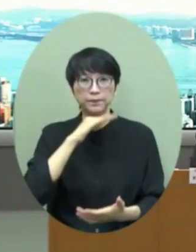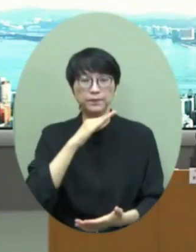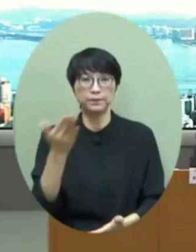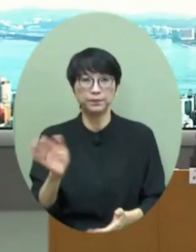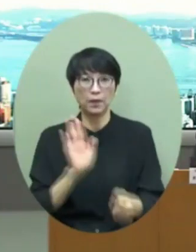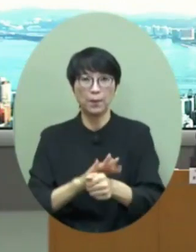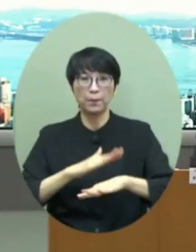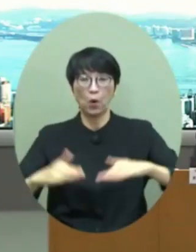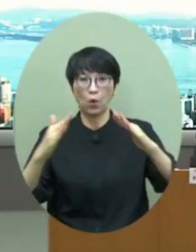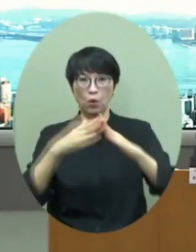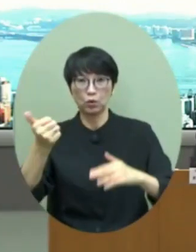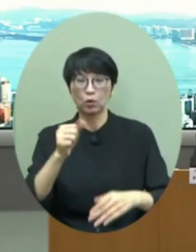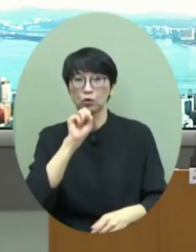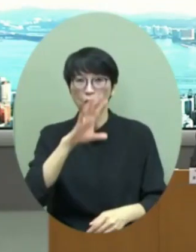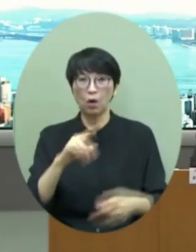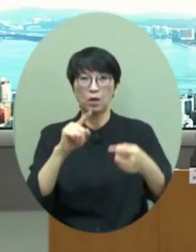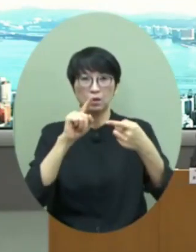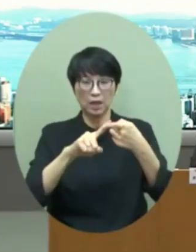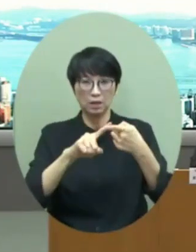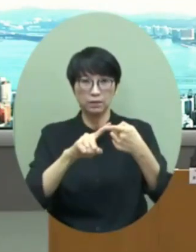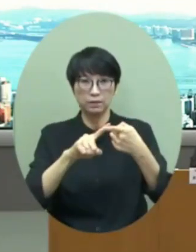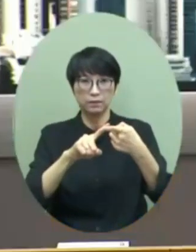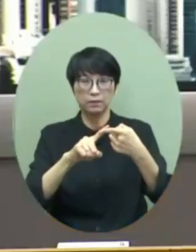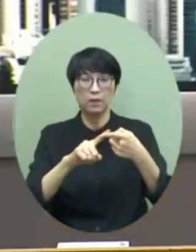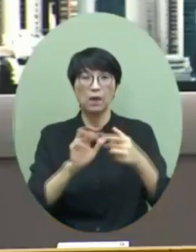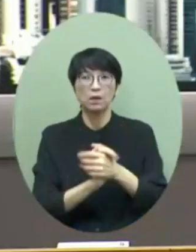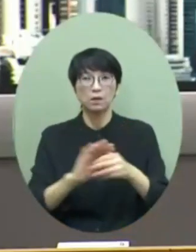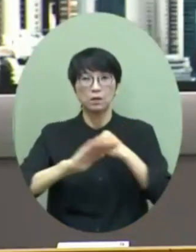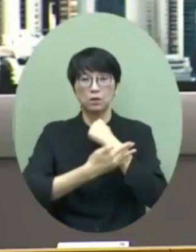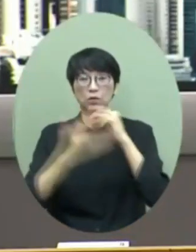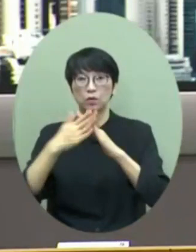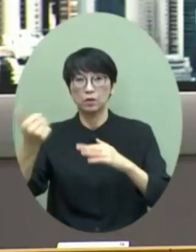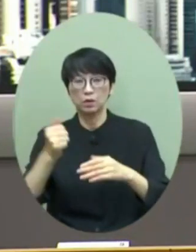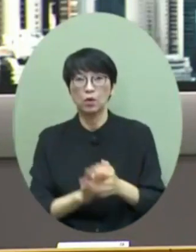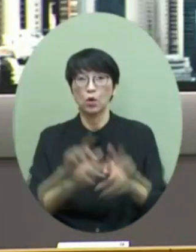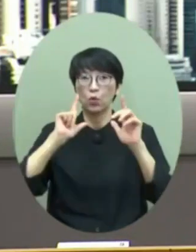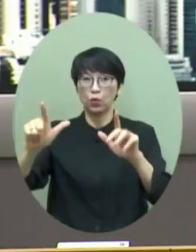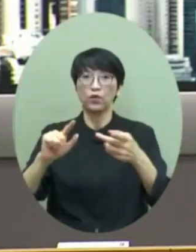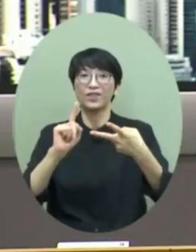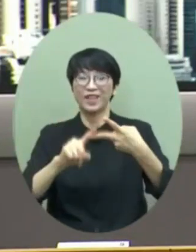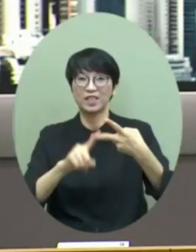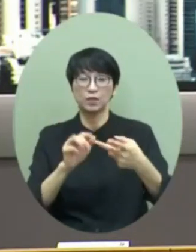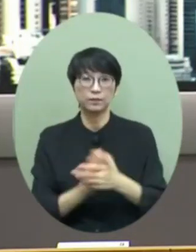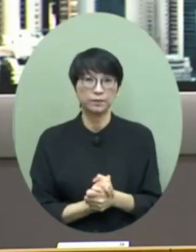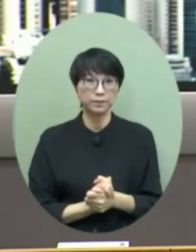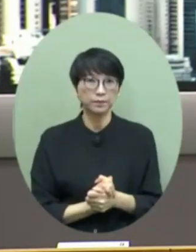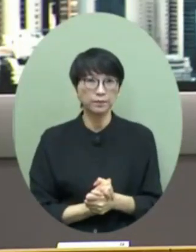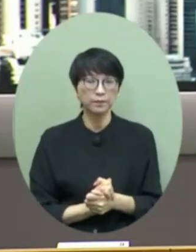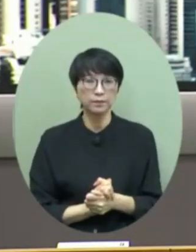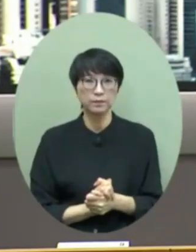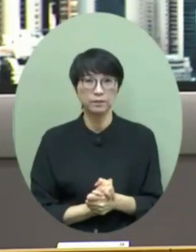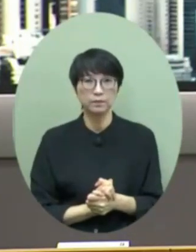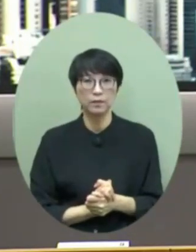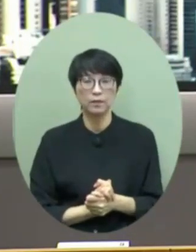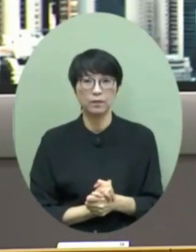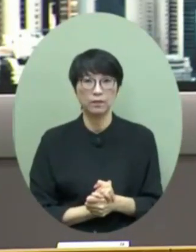you think about that? I'll take the third question, and I'll ask the Secretary for Security to take your first question, and then the Secretary for Justice could take your